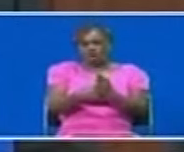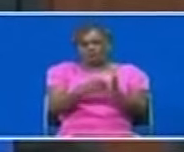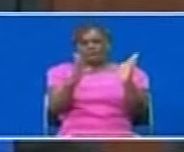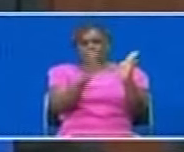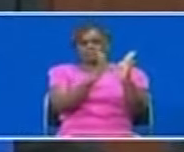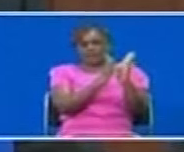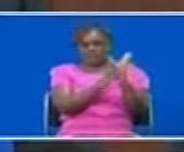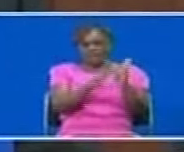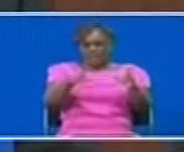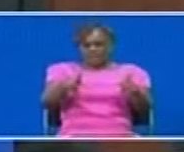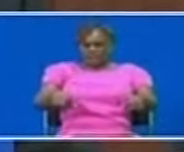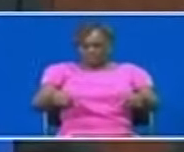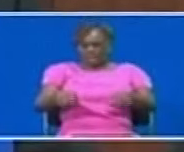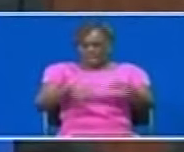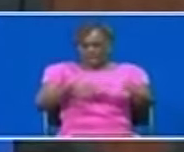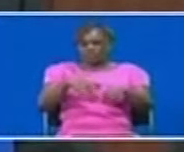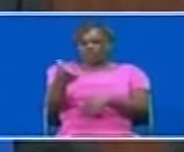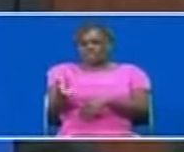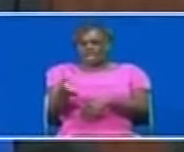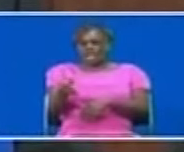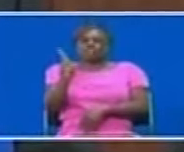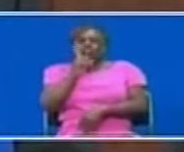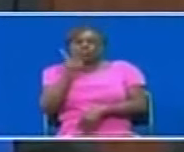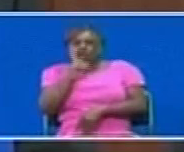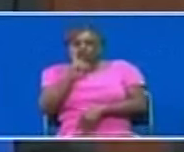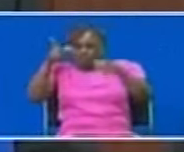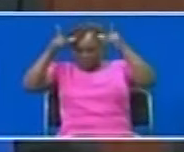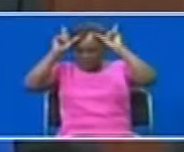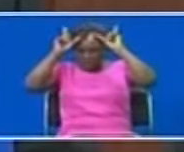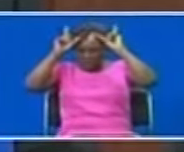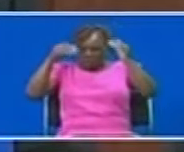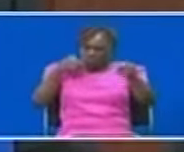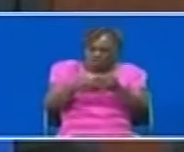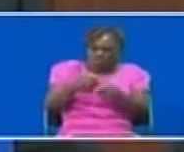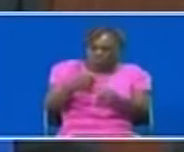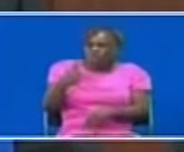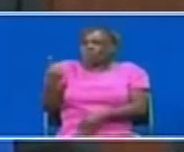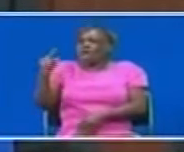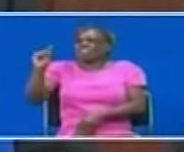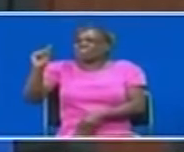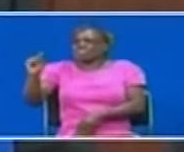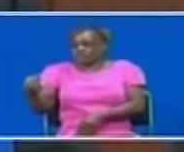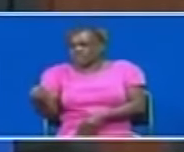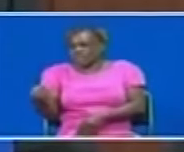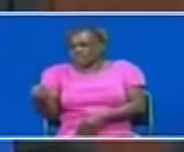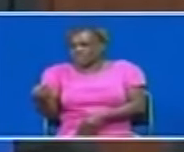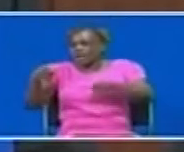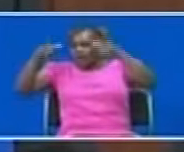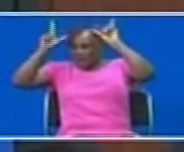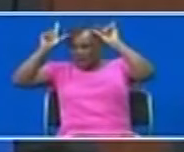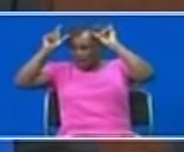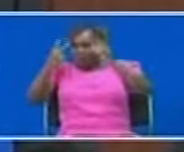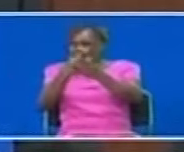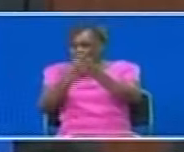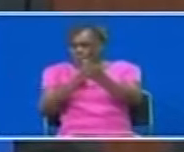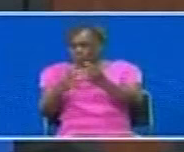livestock that will be present tomorrow is close to 1,000. Animals, both large and